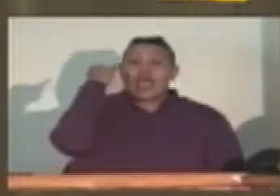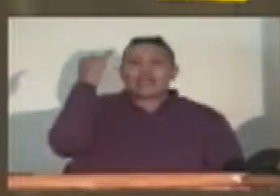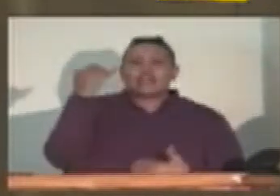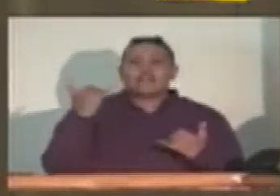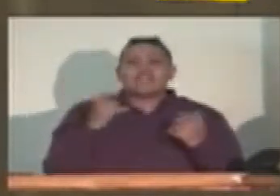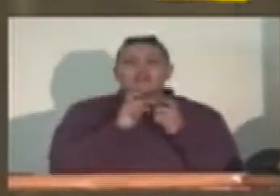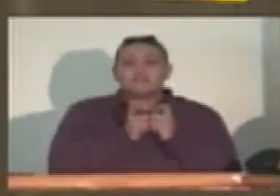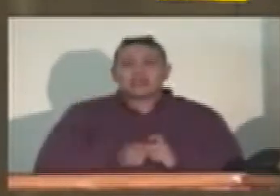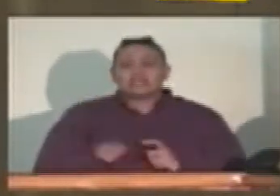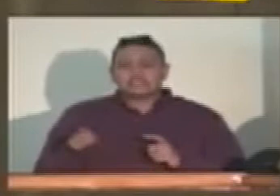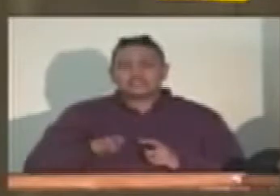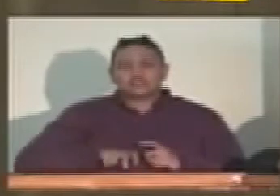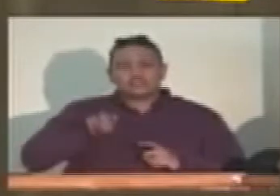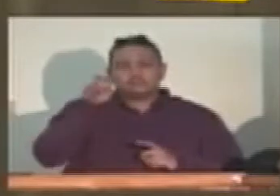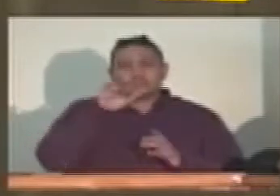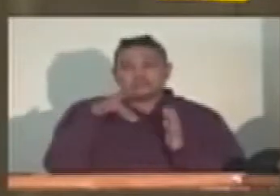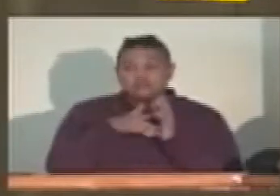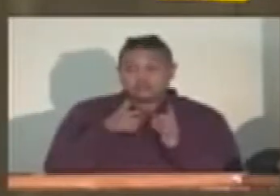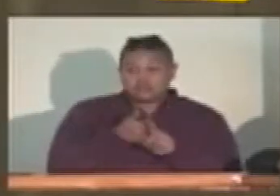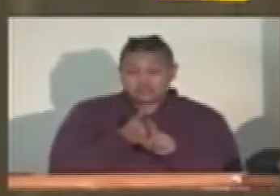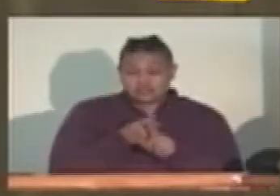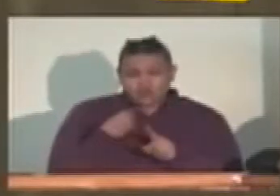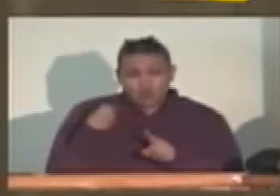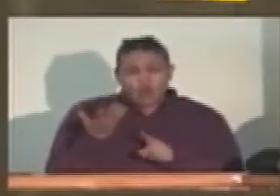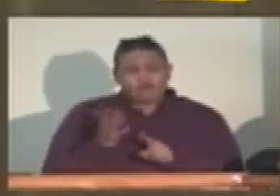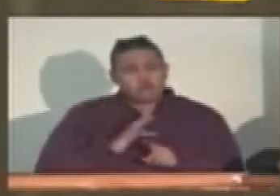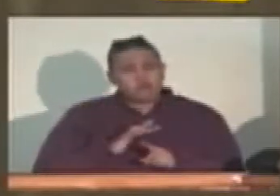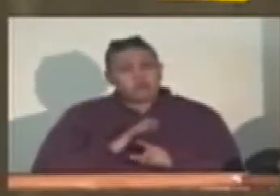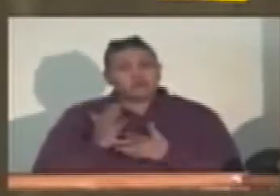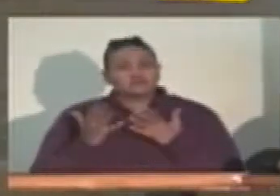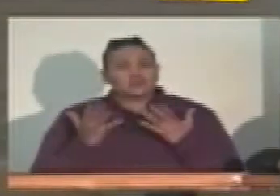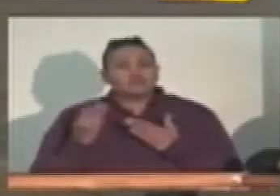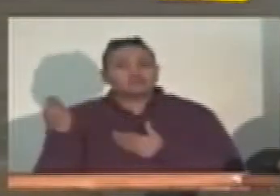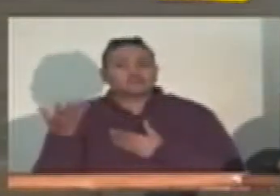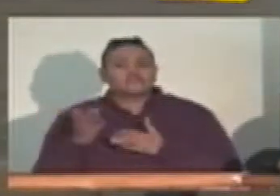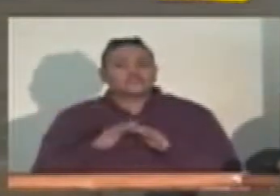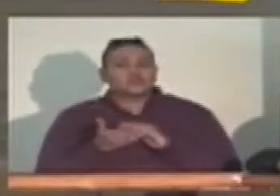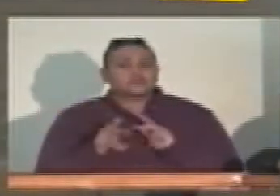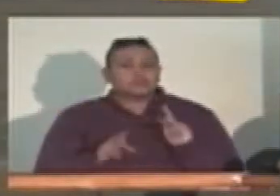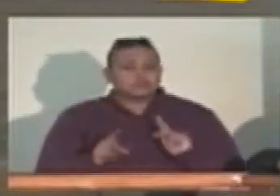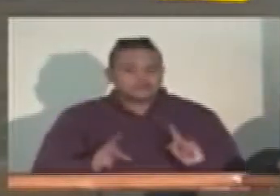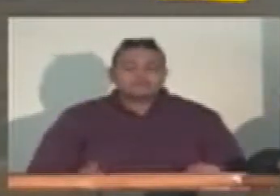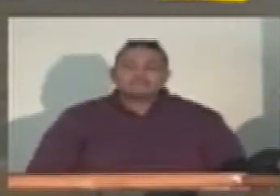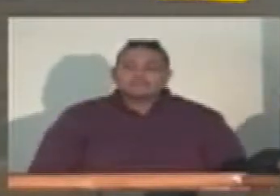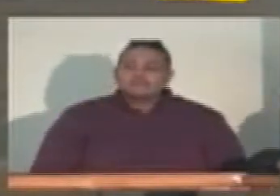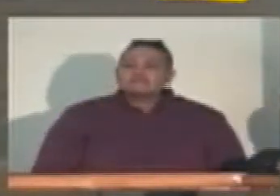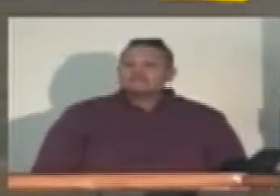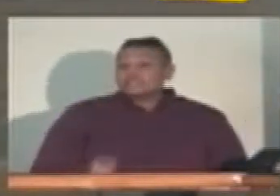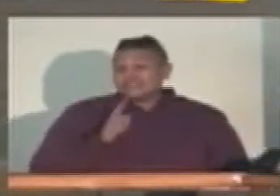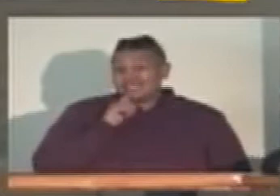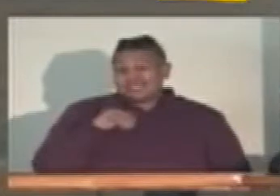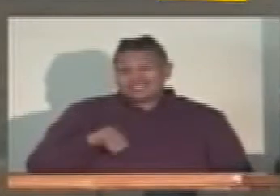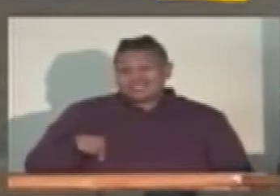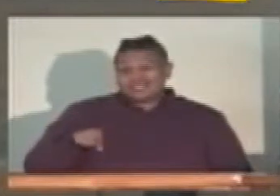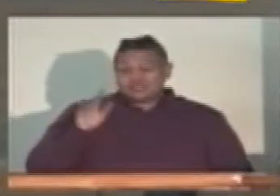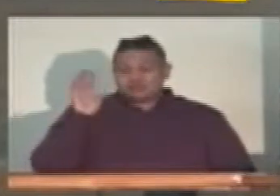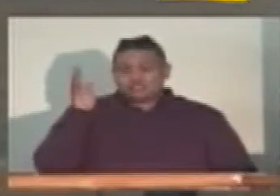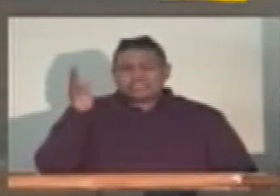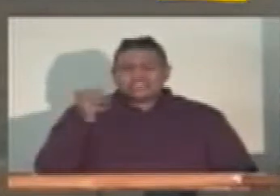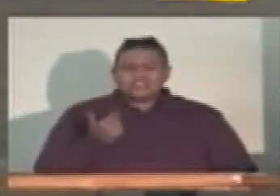grid to offer better quality of service to the people of Jamaica. In this